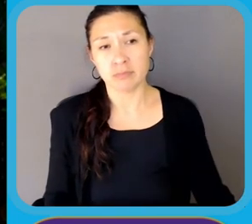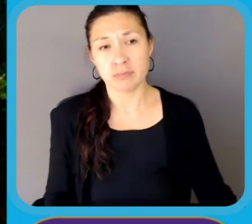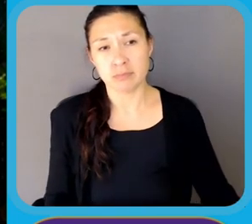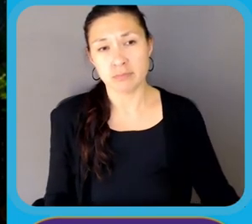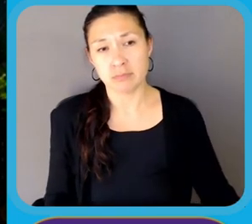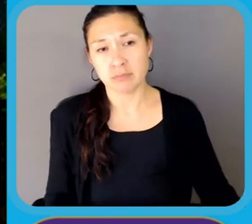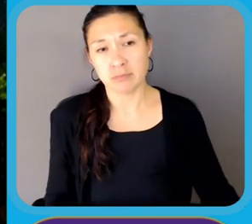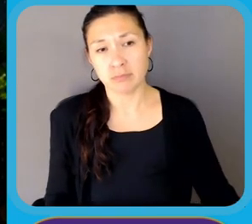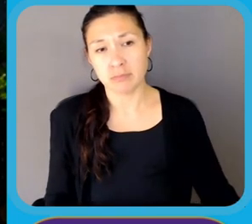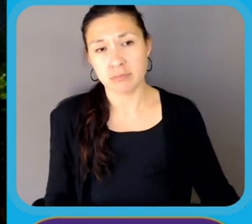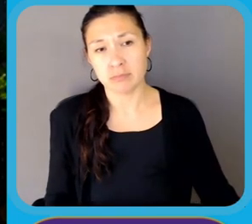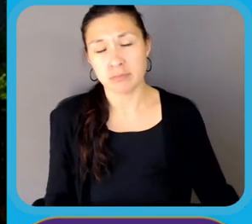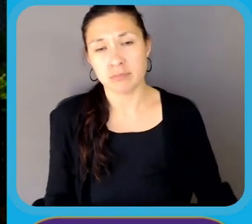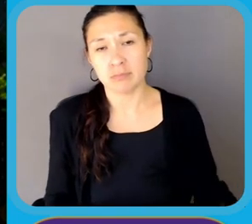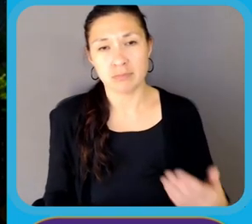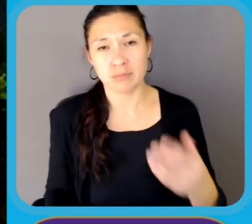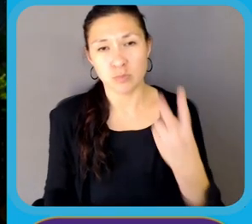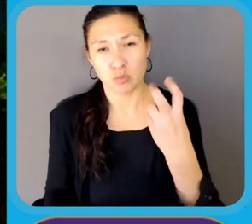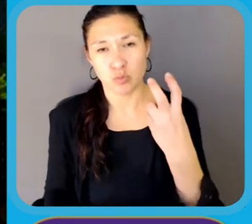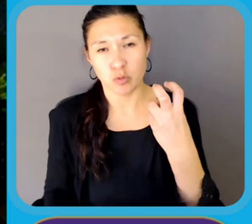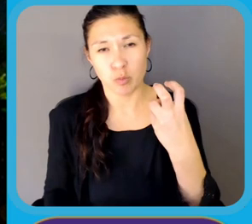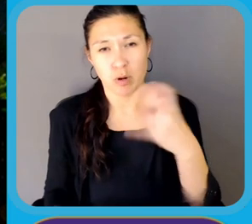And two more deep breaths.